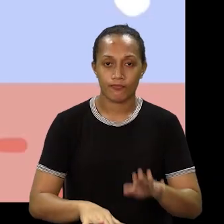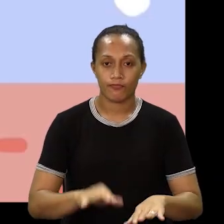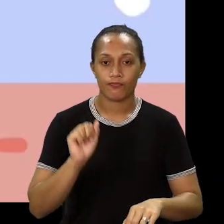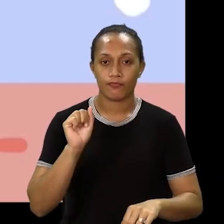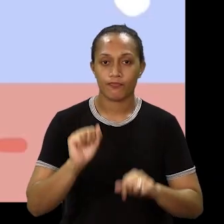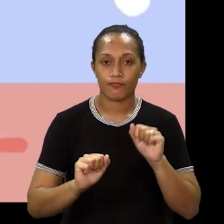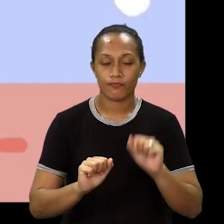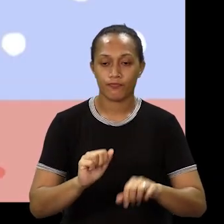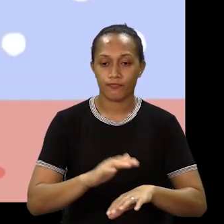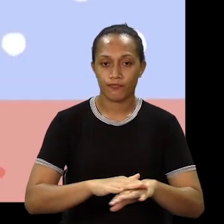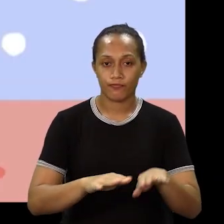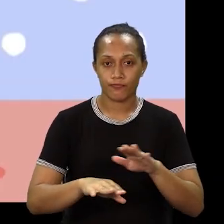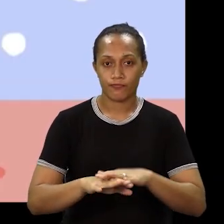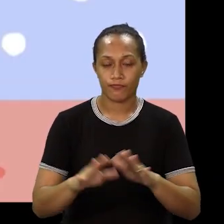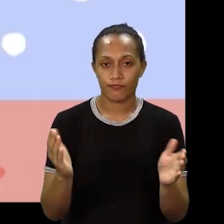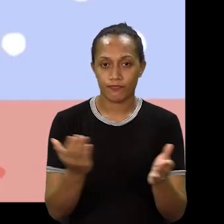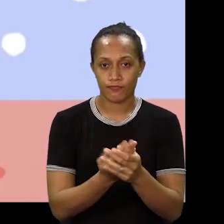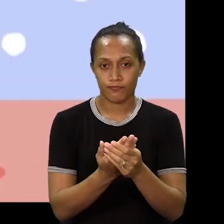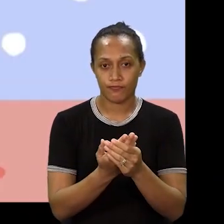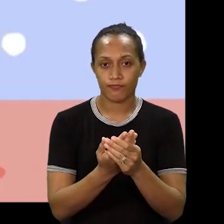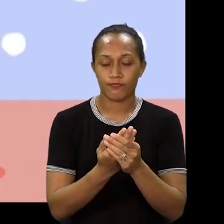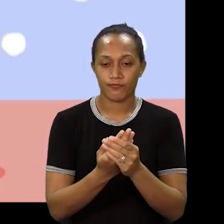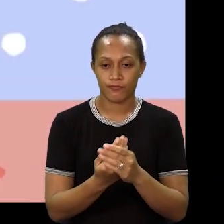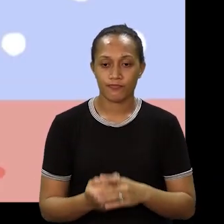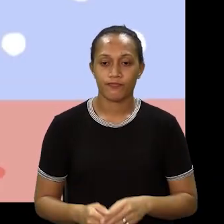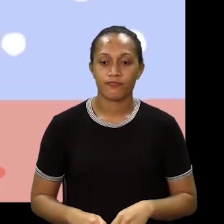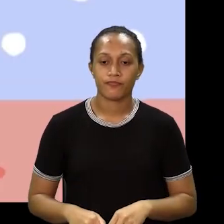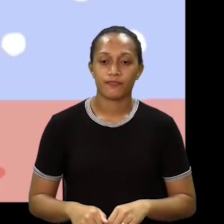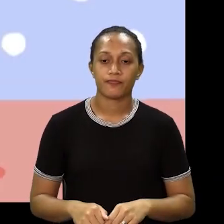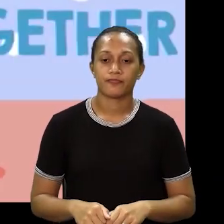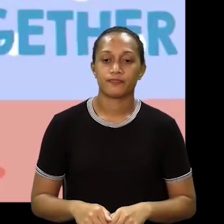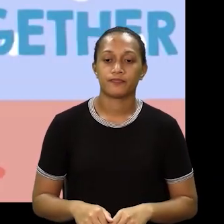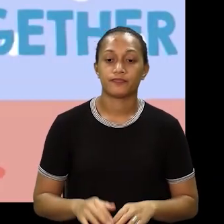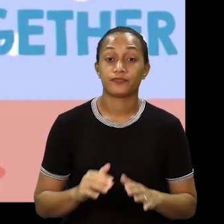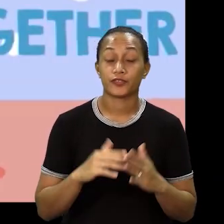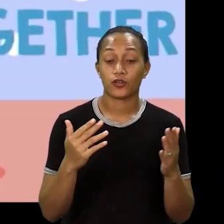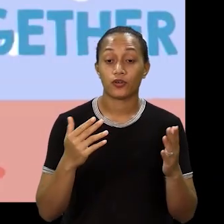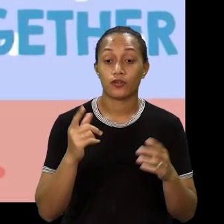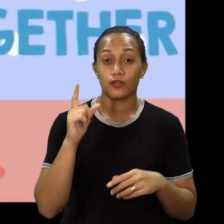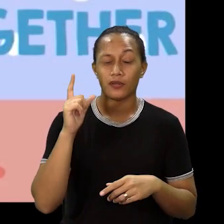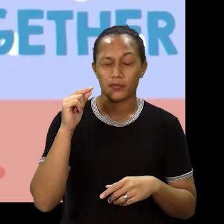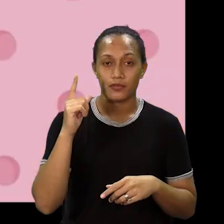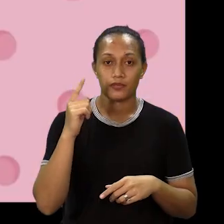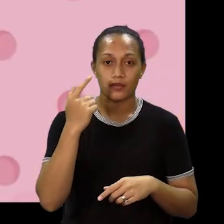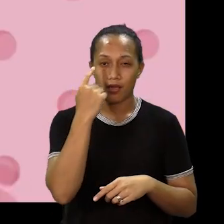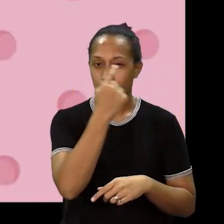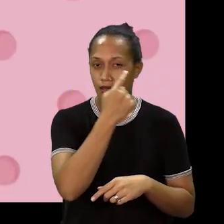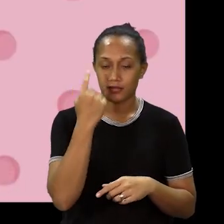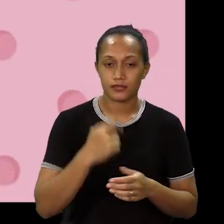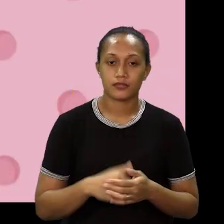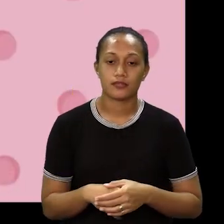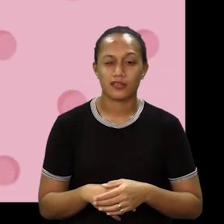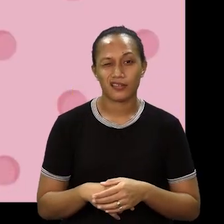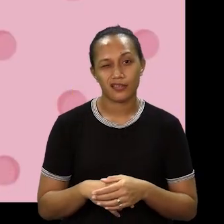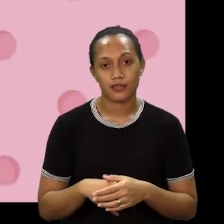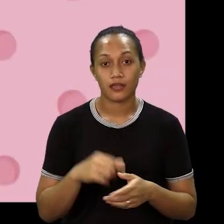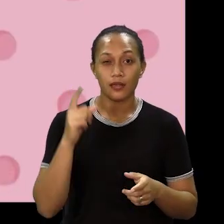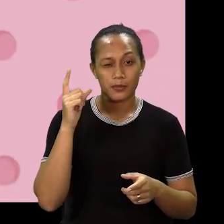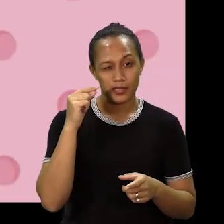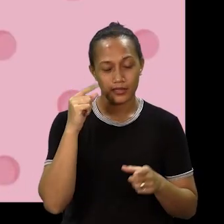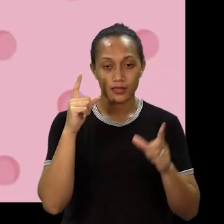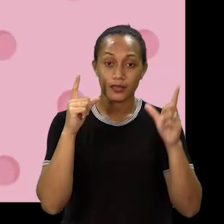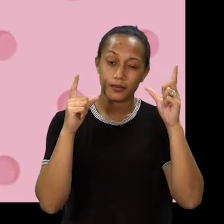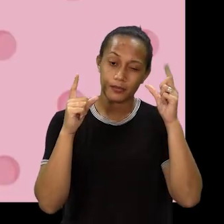Stomp, stomp, stomp your feet. Stomp your feet together. Now let's blink